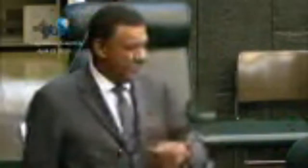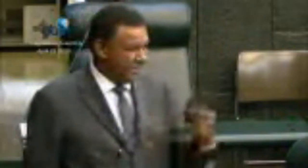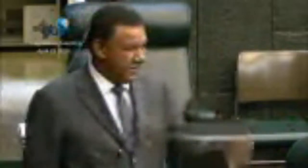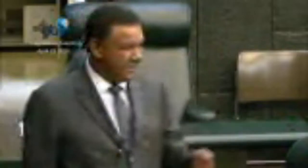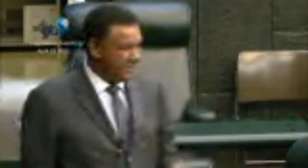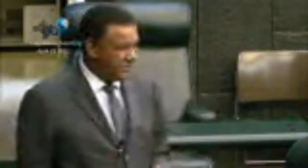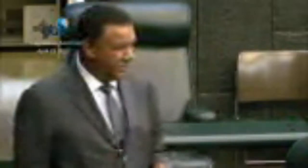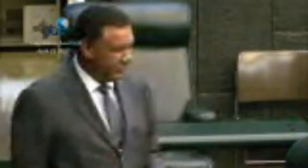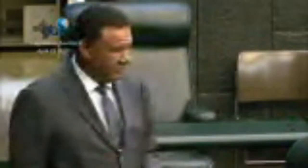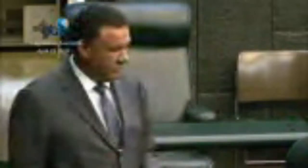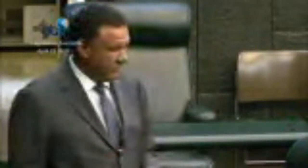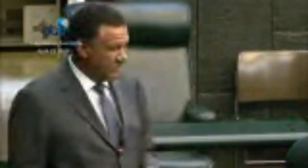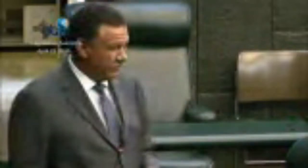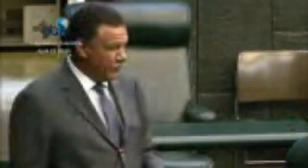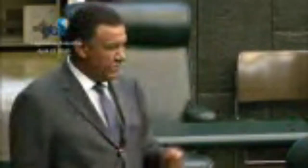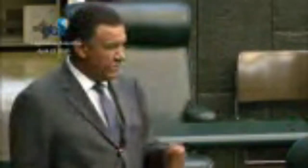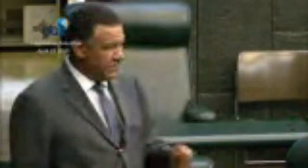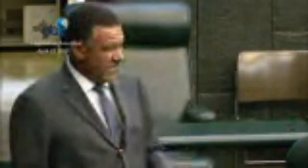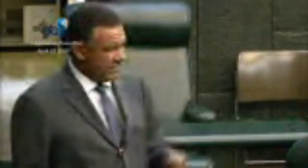like the